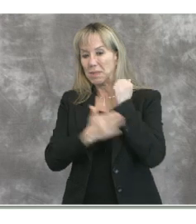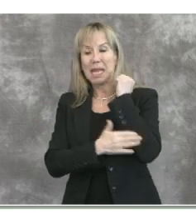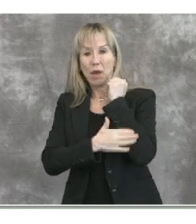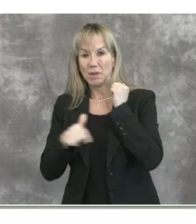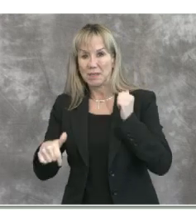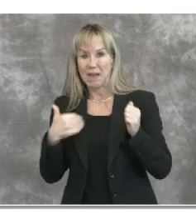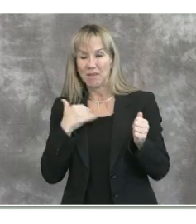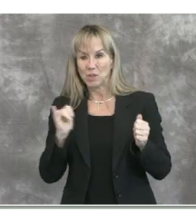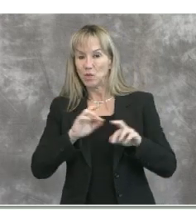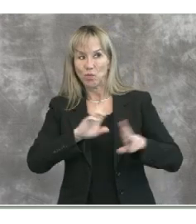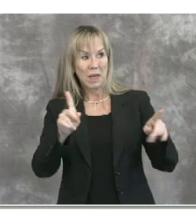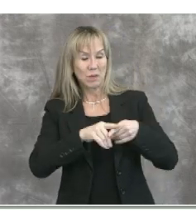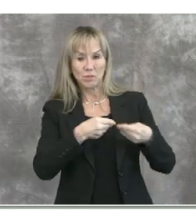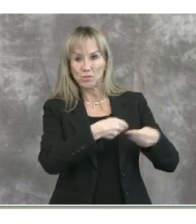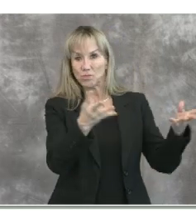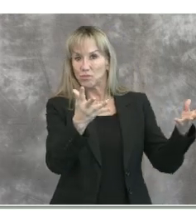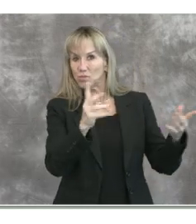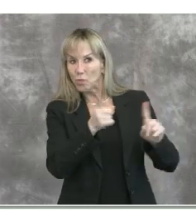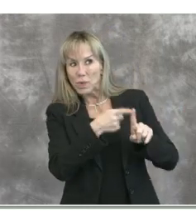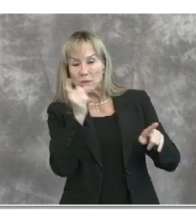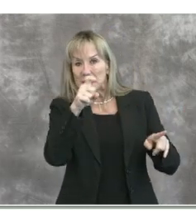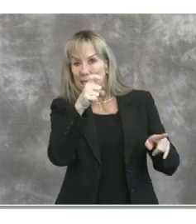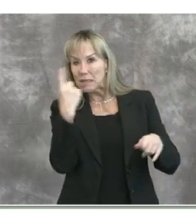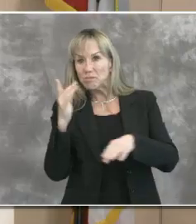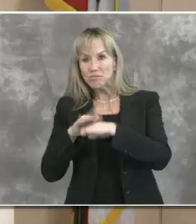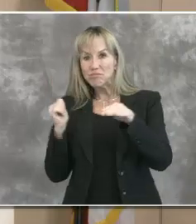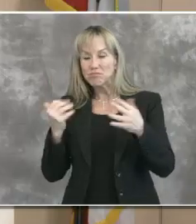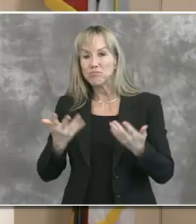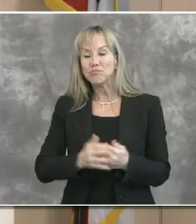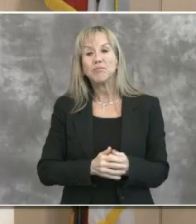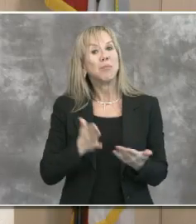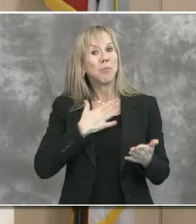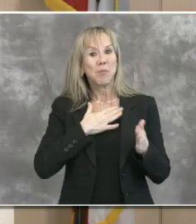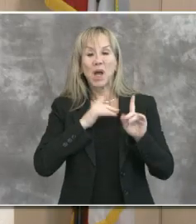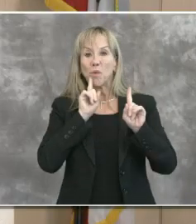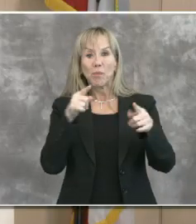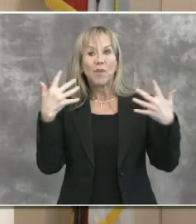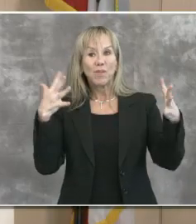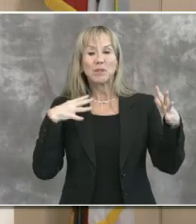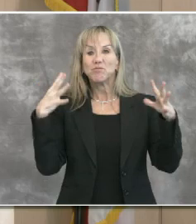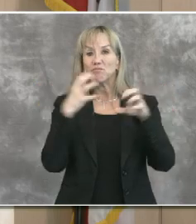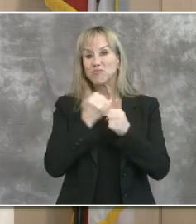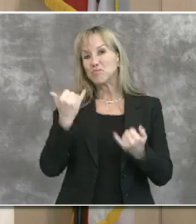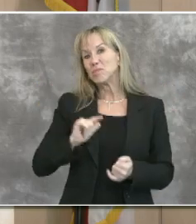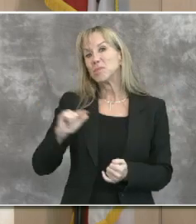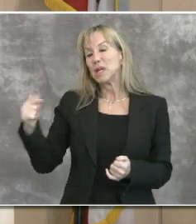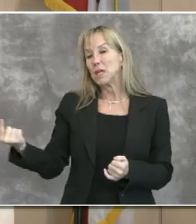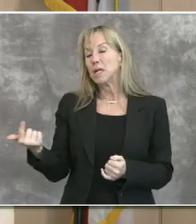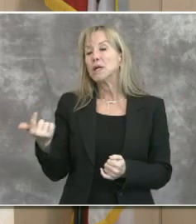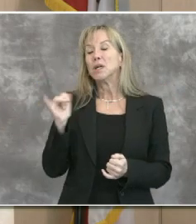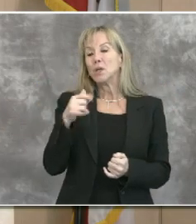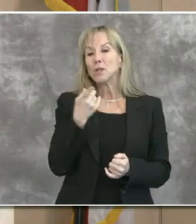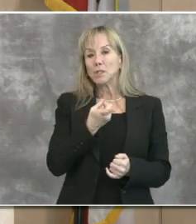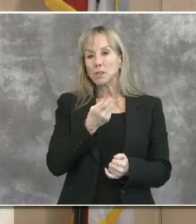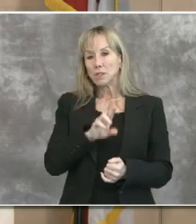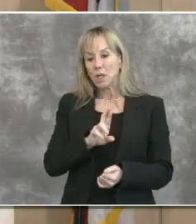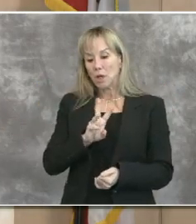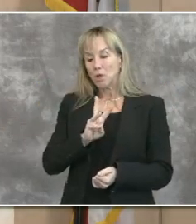possession and are ready to deploy if they were needed. That concludes my report. I'll turn it over to Dr. Wilma Wooten for our public health officer